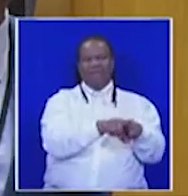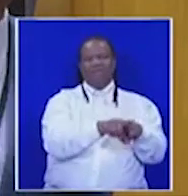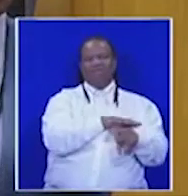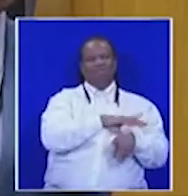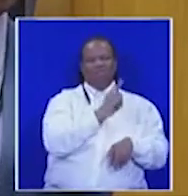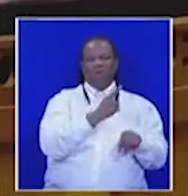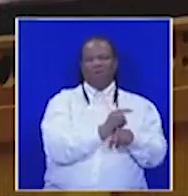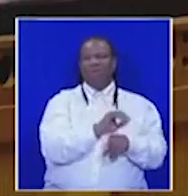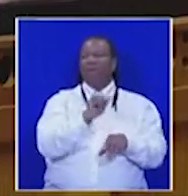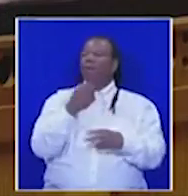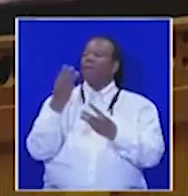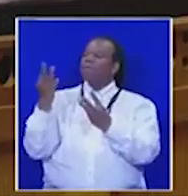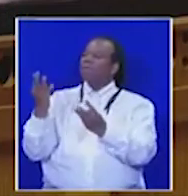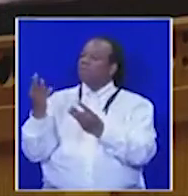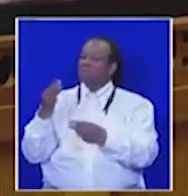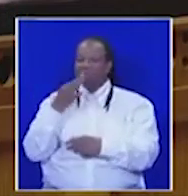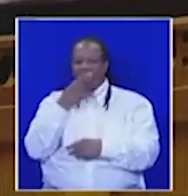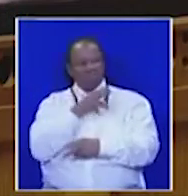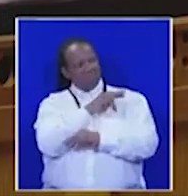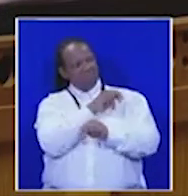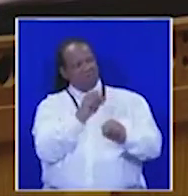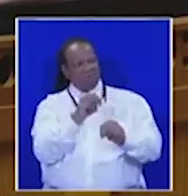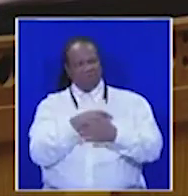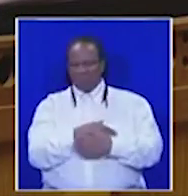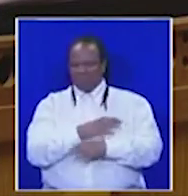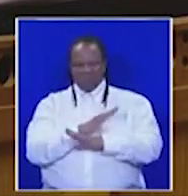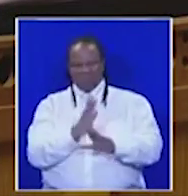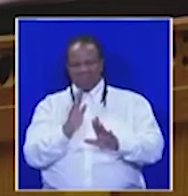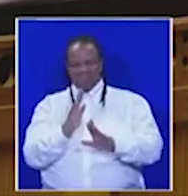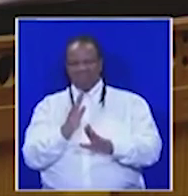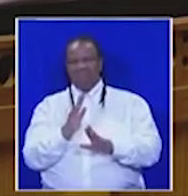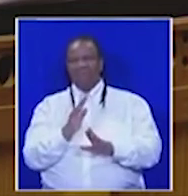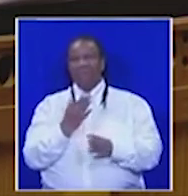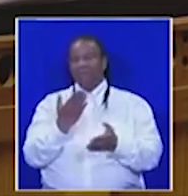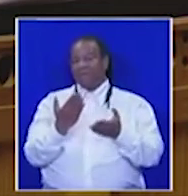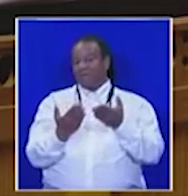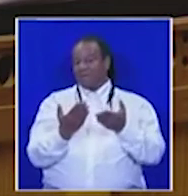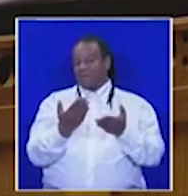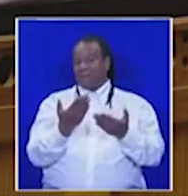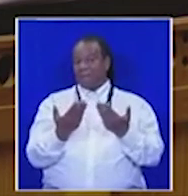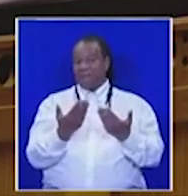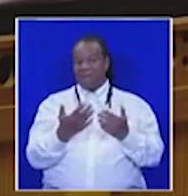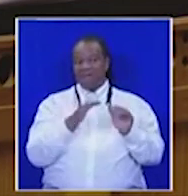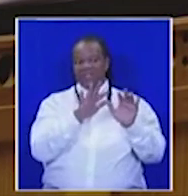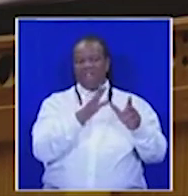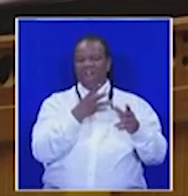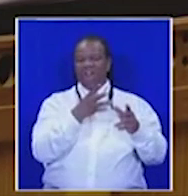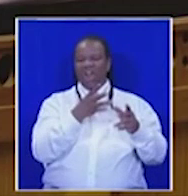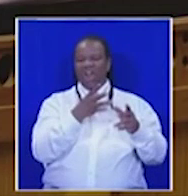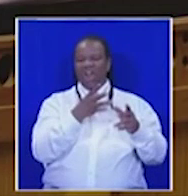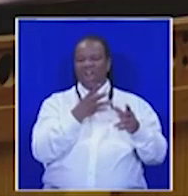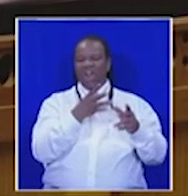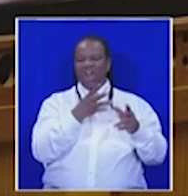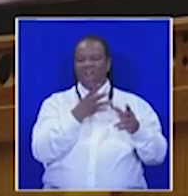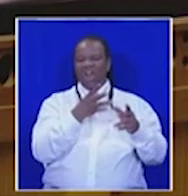are rejecting it outright. They're rejecting it. You may have tin ears, I hear you all shouting, but you only need to look at